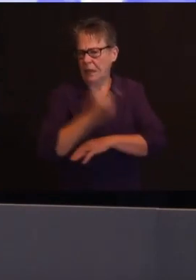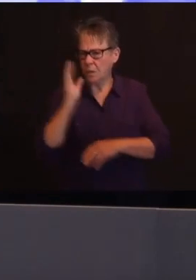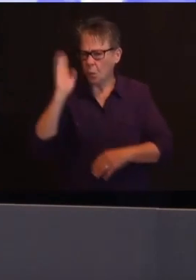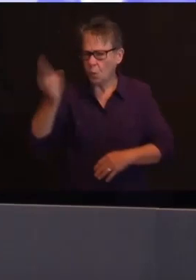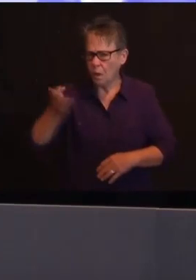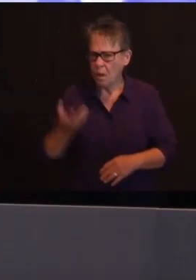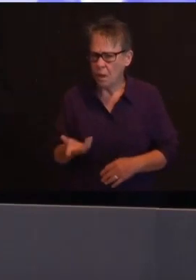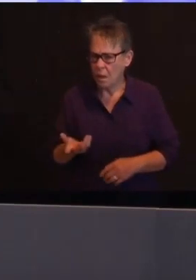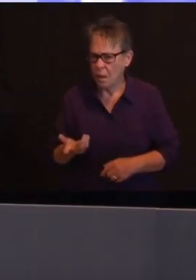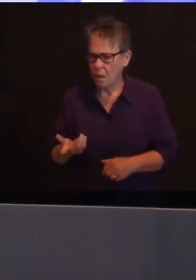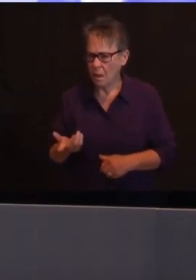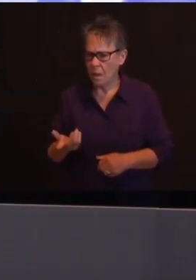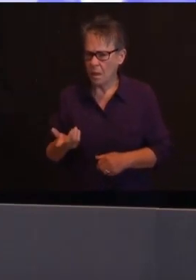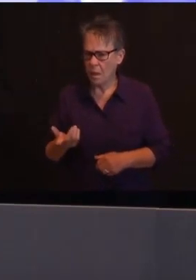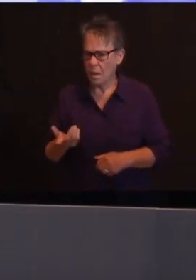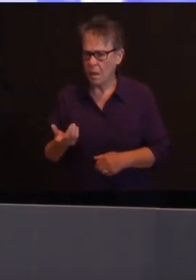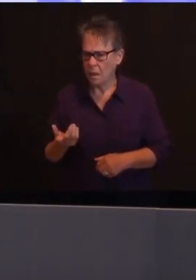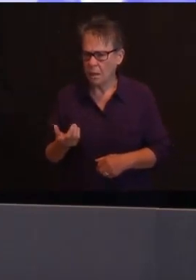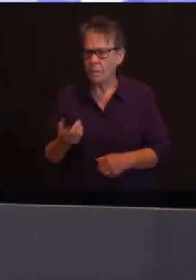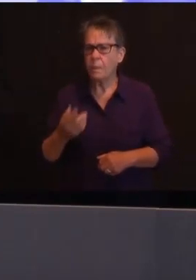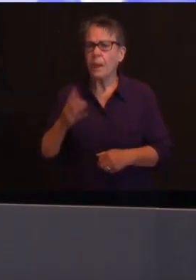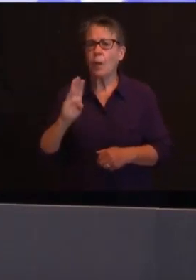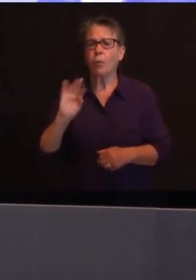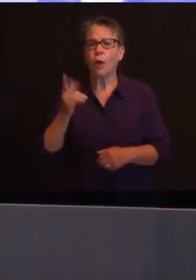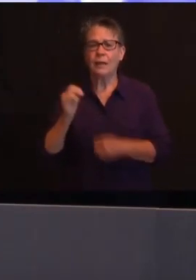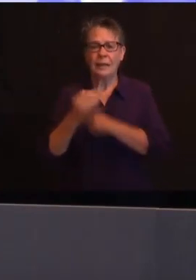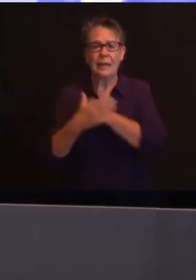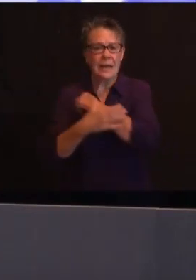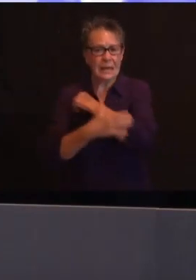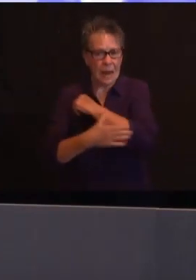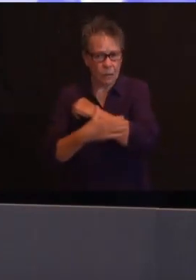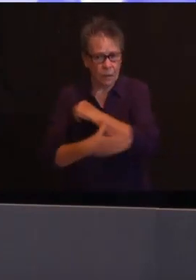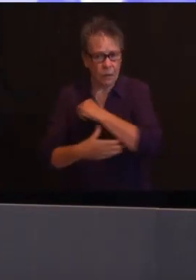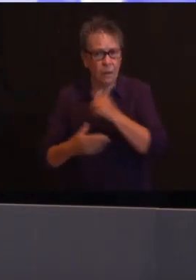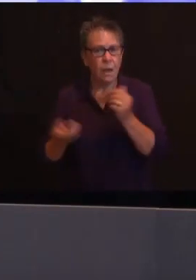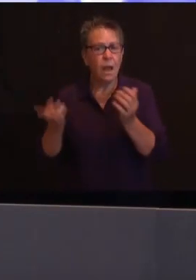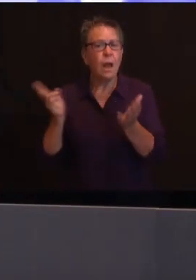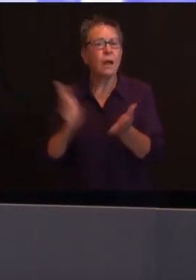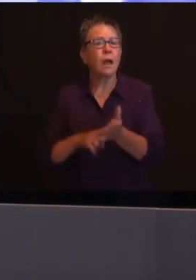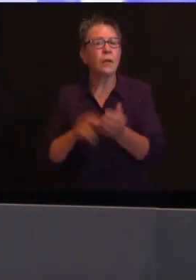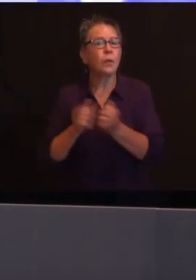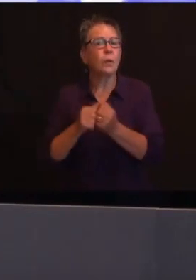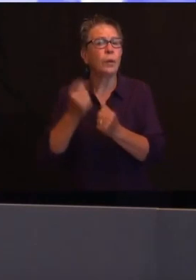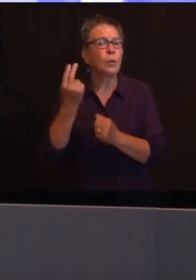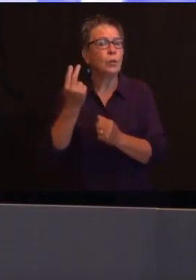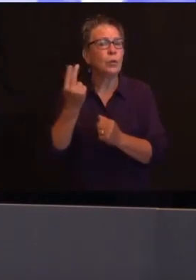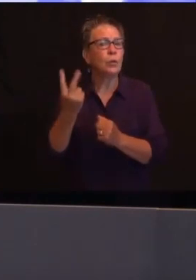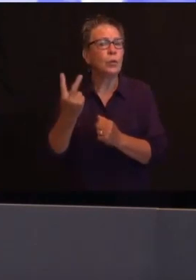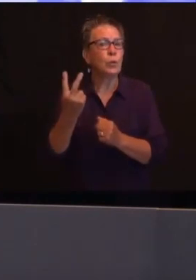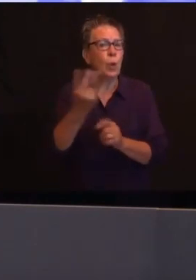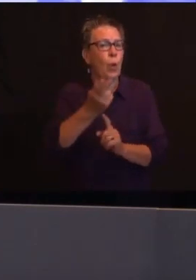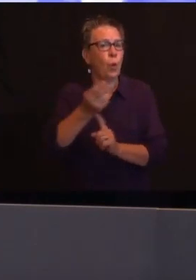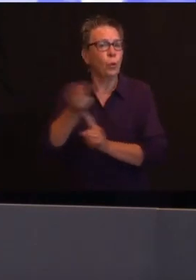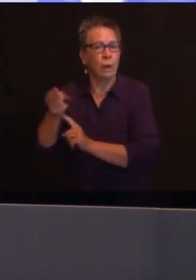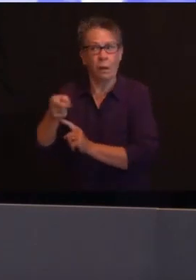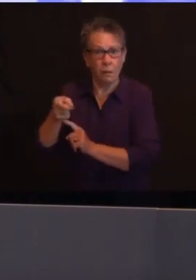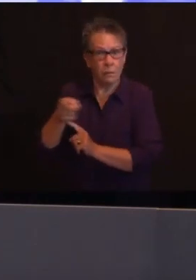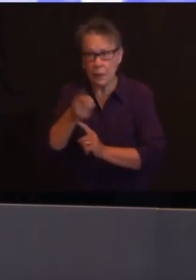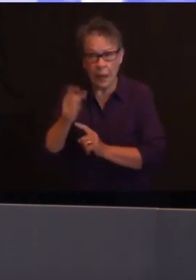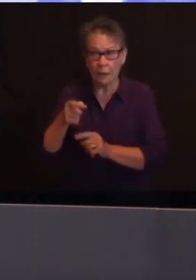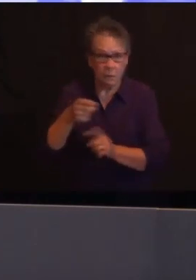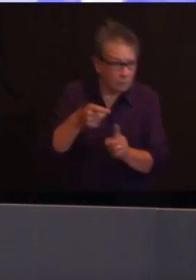4 rooms, so that healthcare workers, first responders, and local residents have a place available to separate them